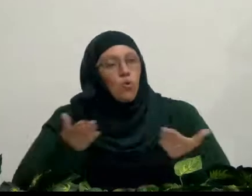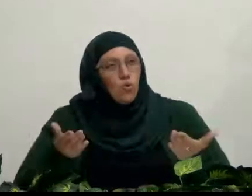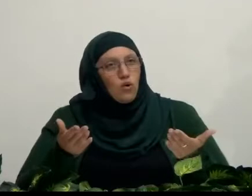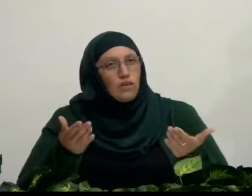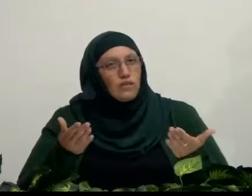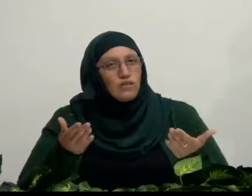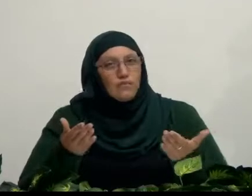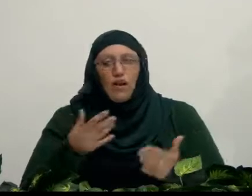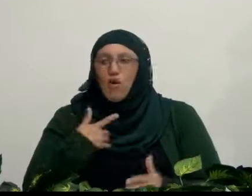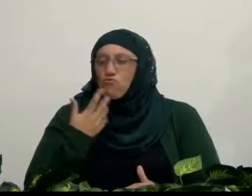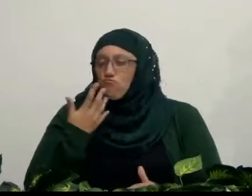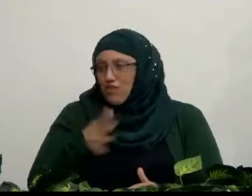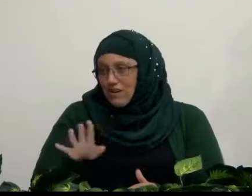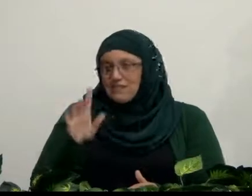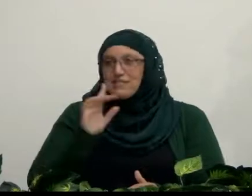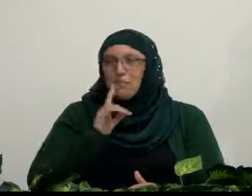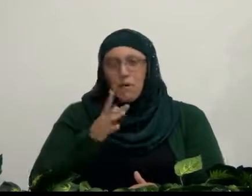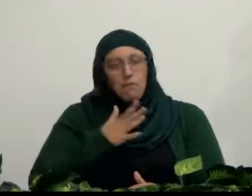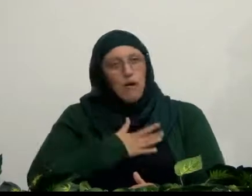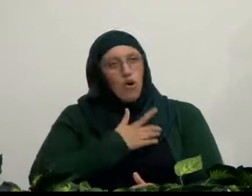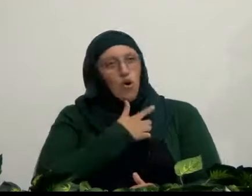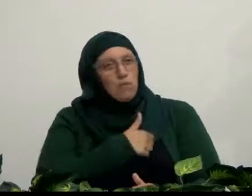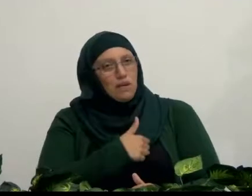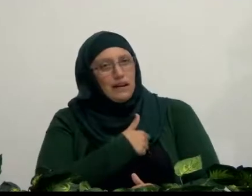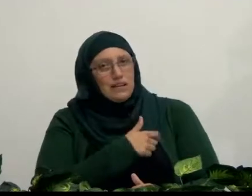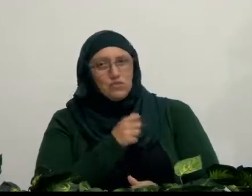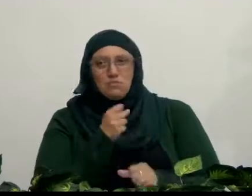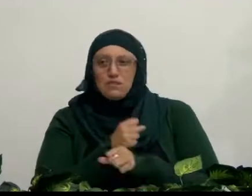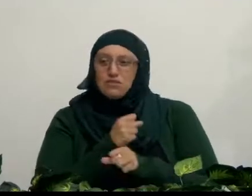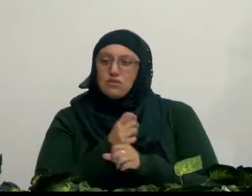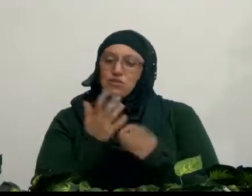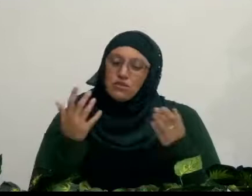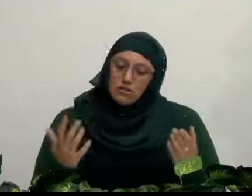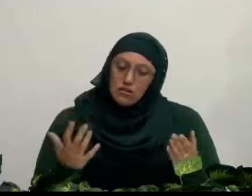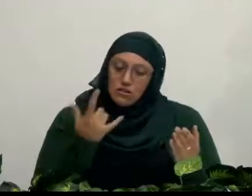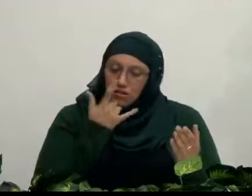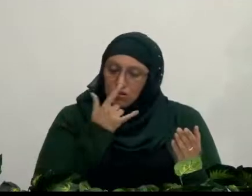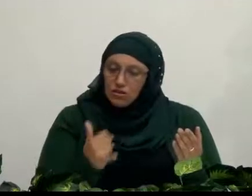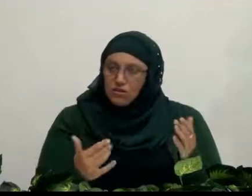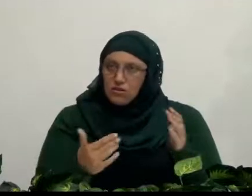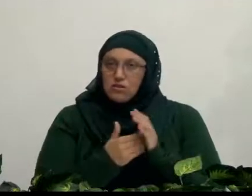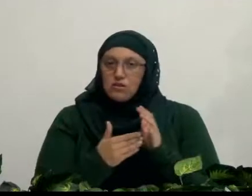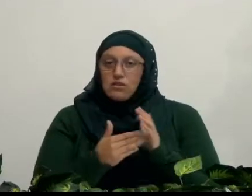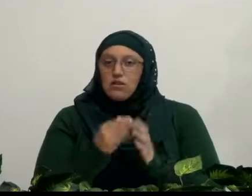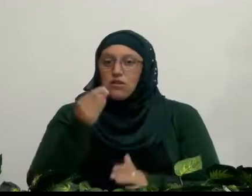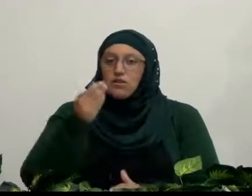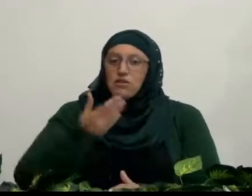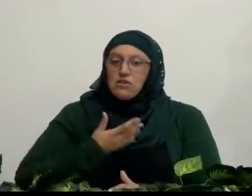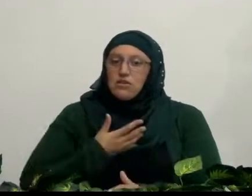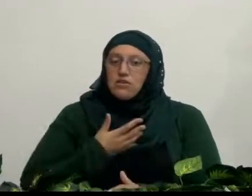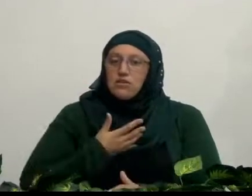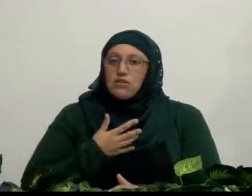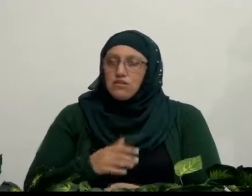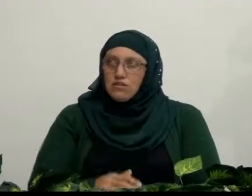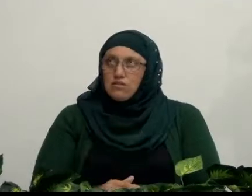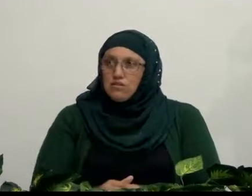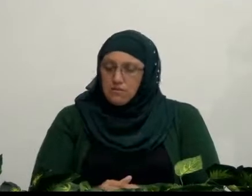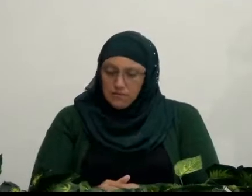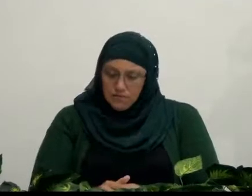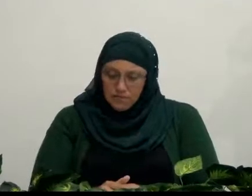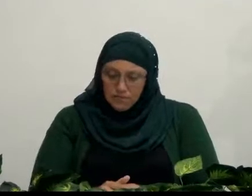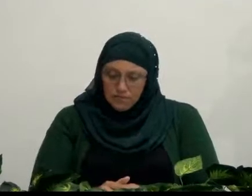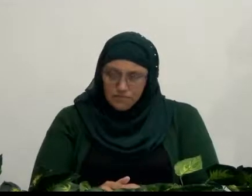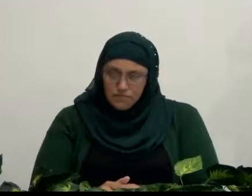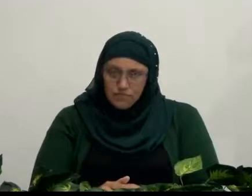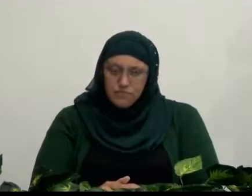Hadi mentioned it, but it is my obligation to mention earlier today, unfortunately, I was informed that the very dear brother, Marhum Haj